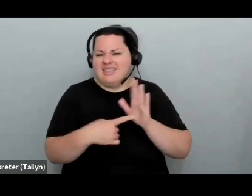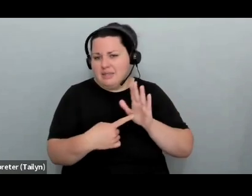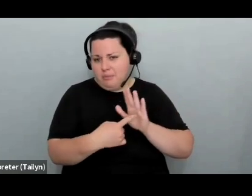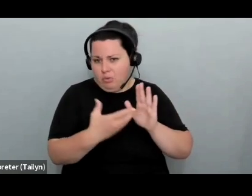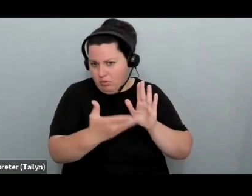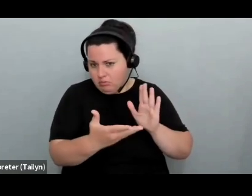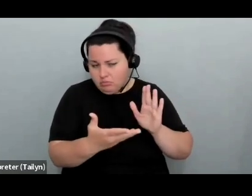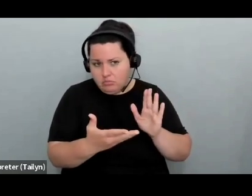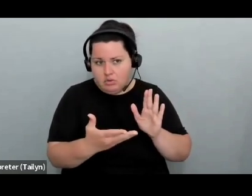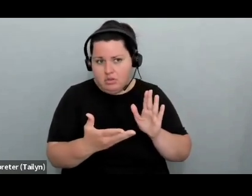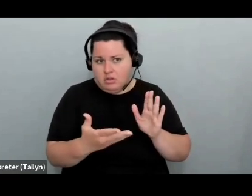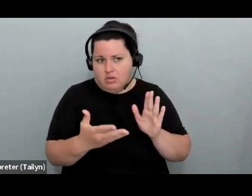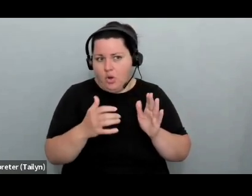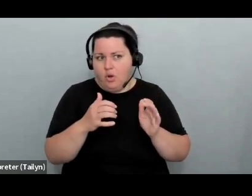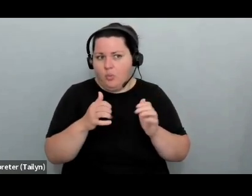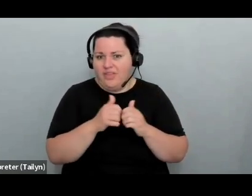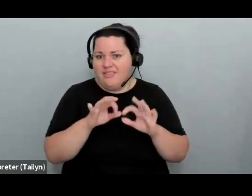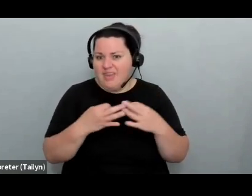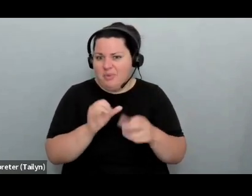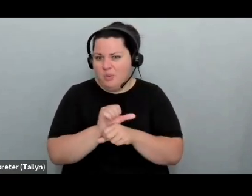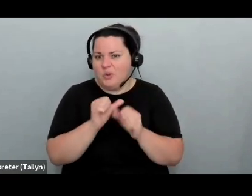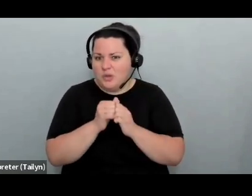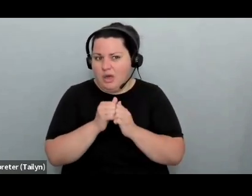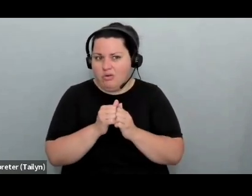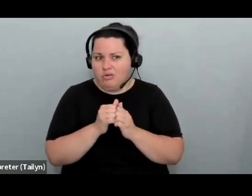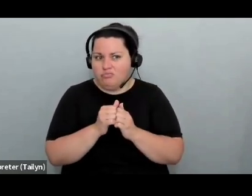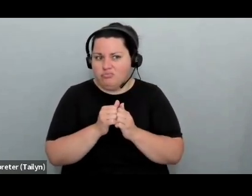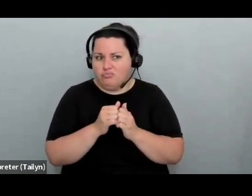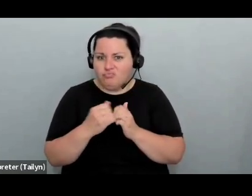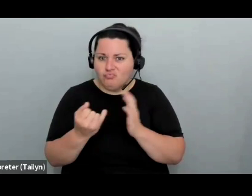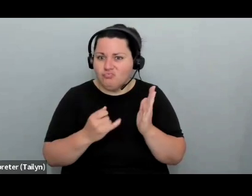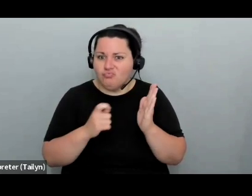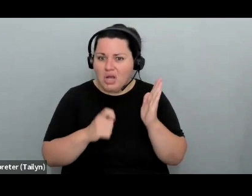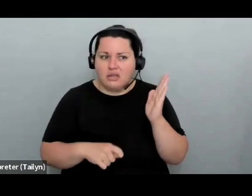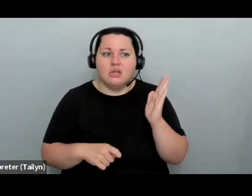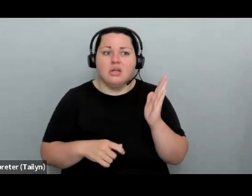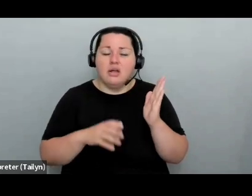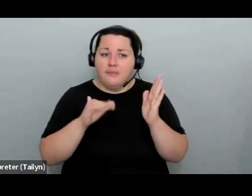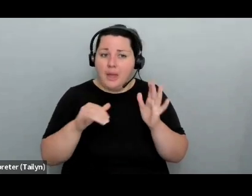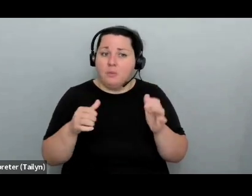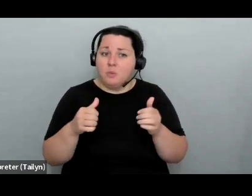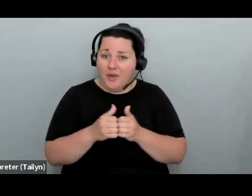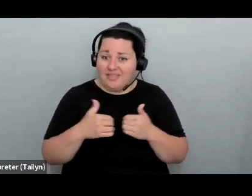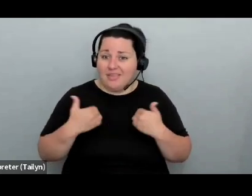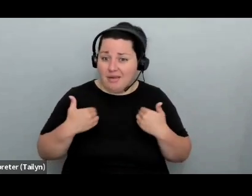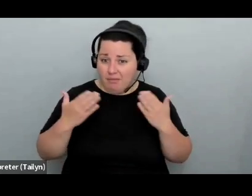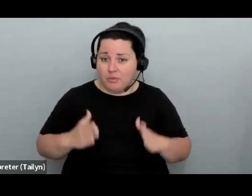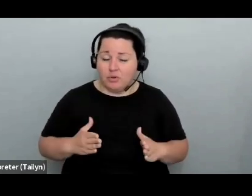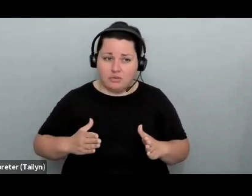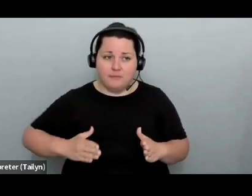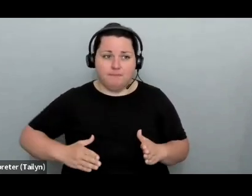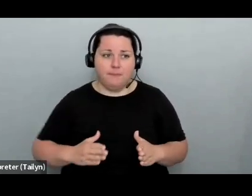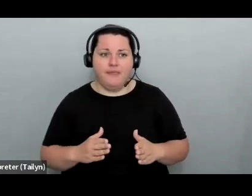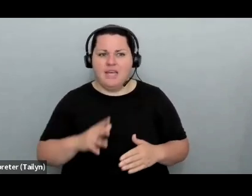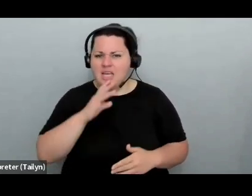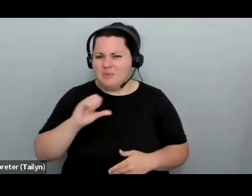example of one that I did with a family where we did this with this youth was under